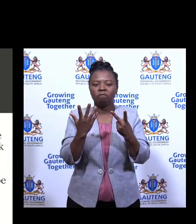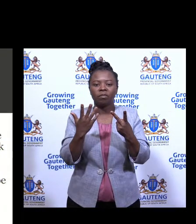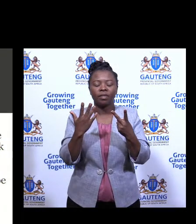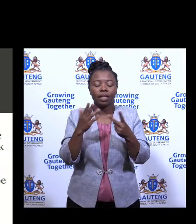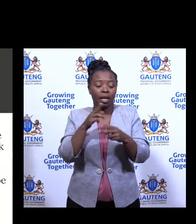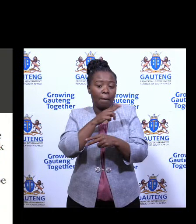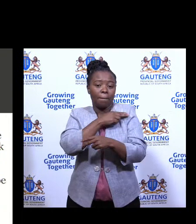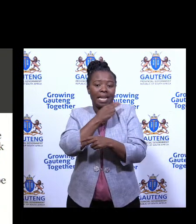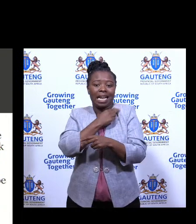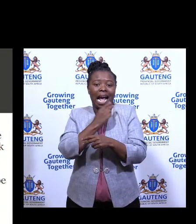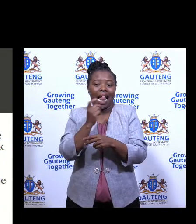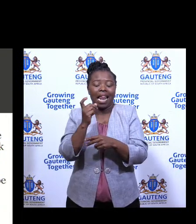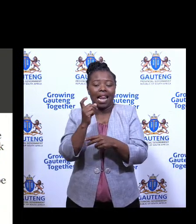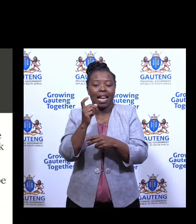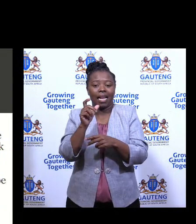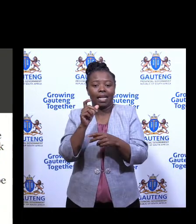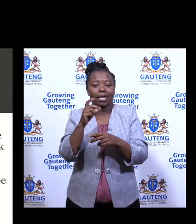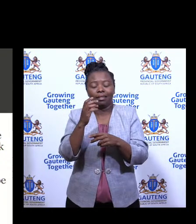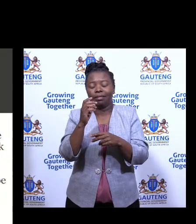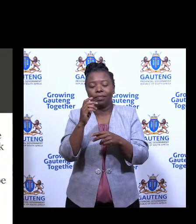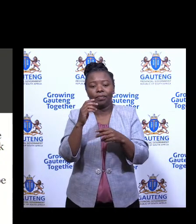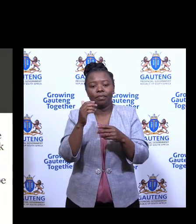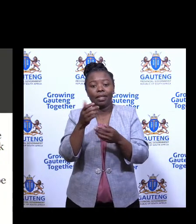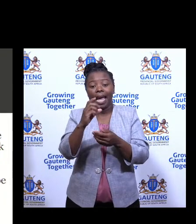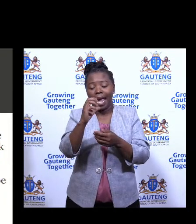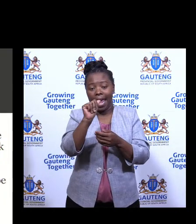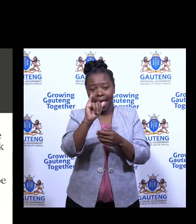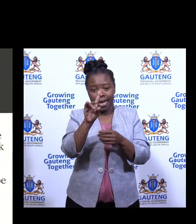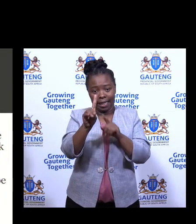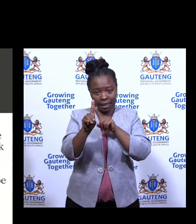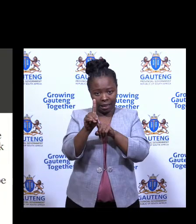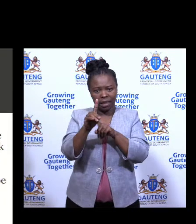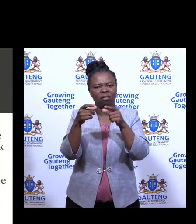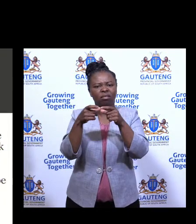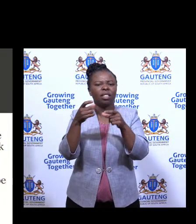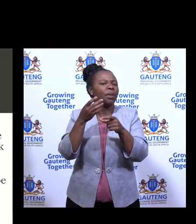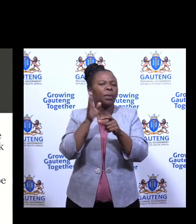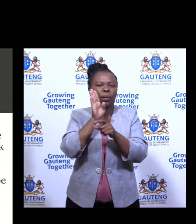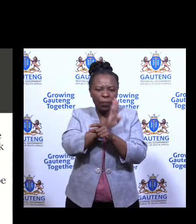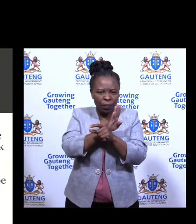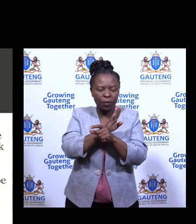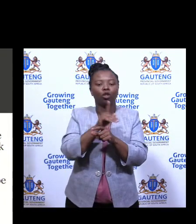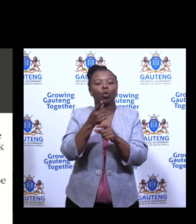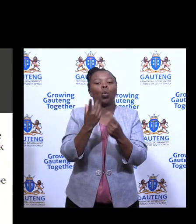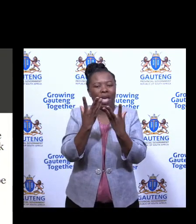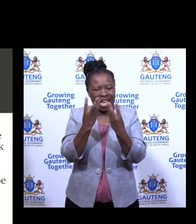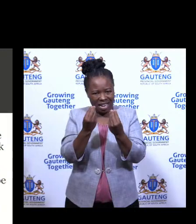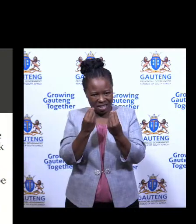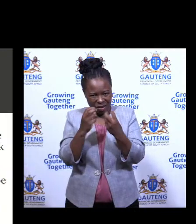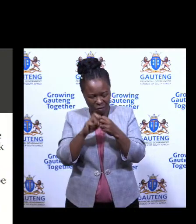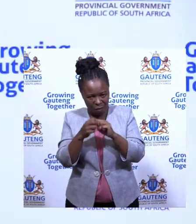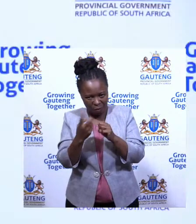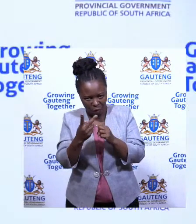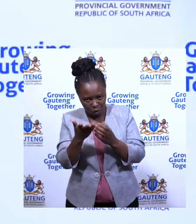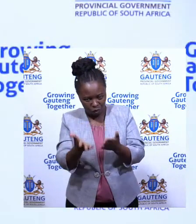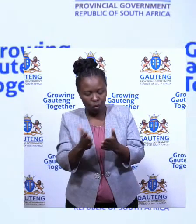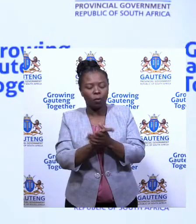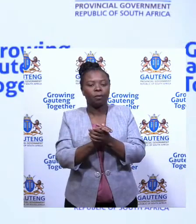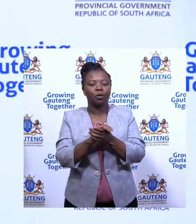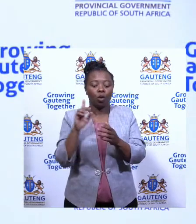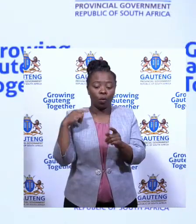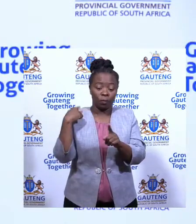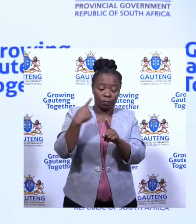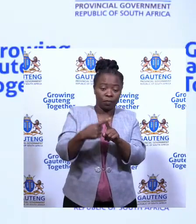aid. What this data has told us is that the impacts are likely to be felt unevenly, and that's what we have seen unfolding in the last few months as